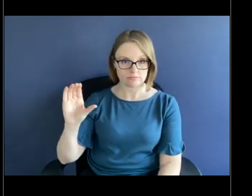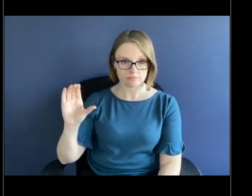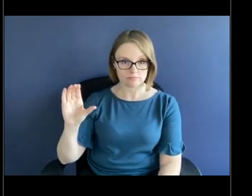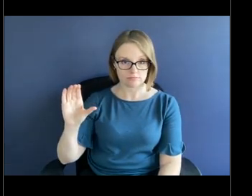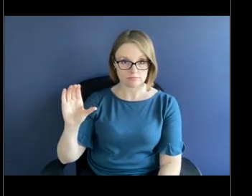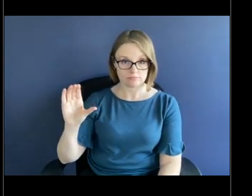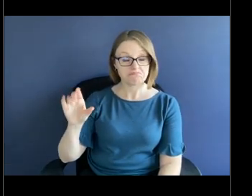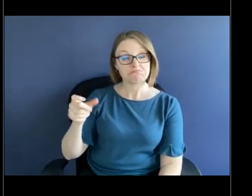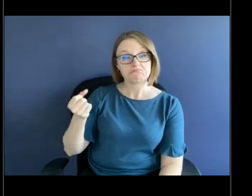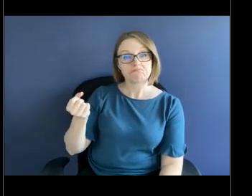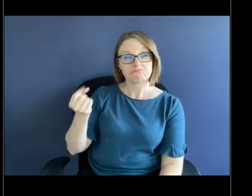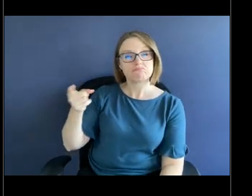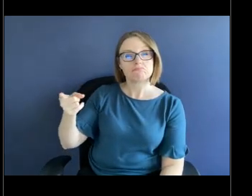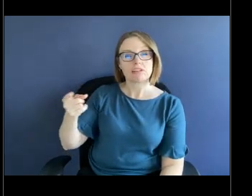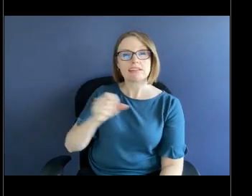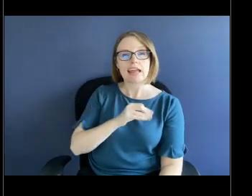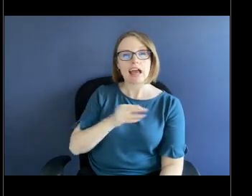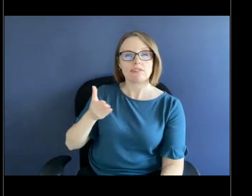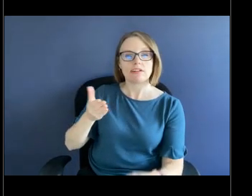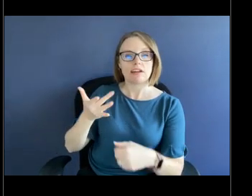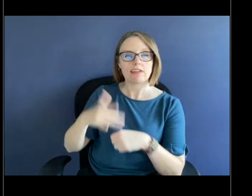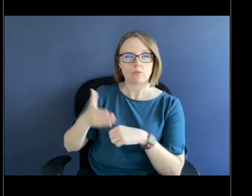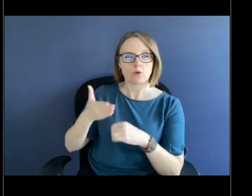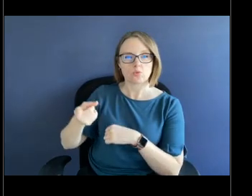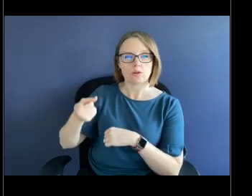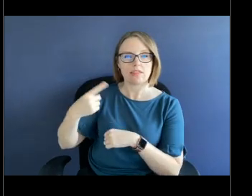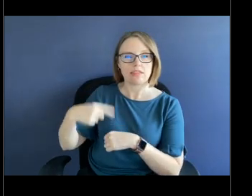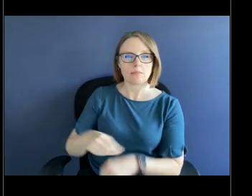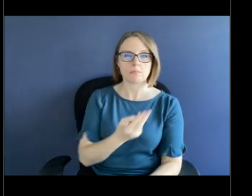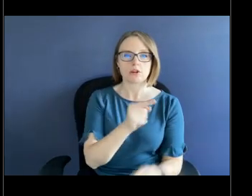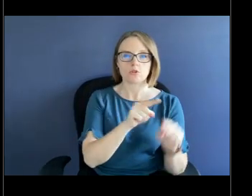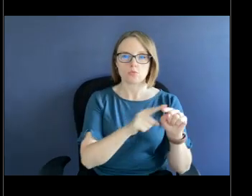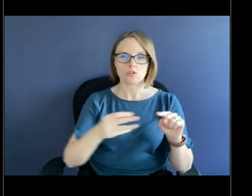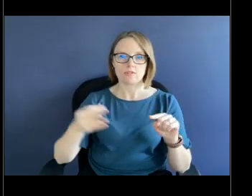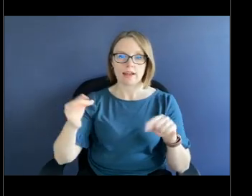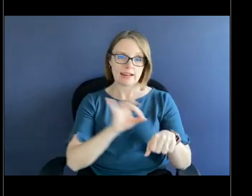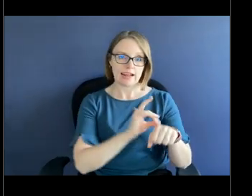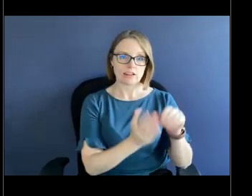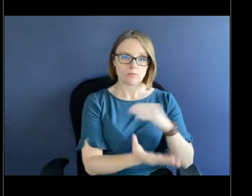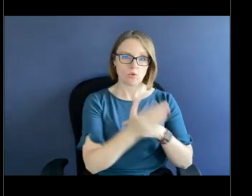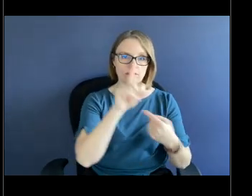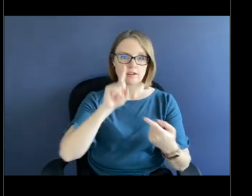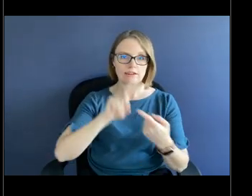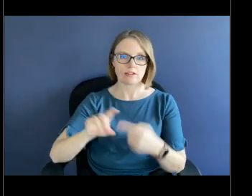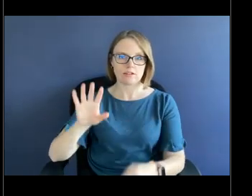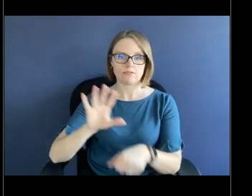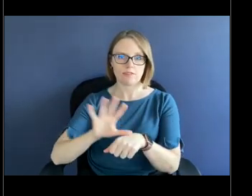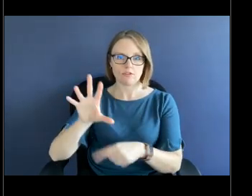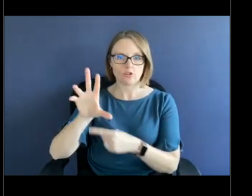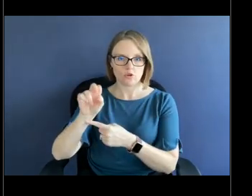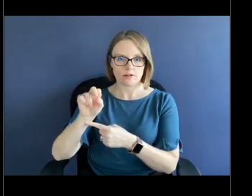staffed Monday through Friday from 8 a.m. to 5:30 p.m.